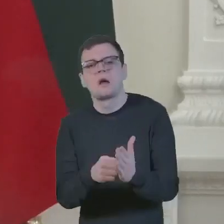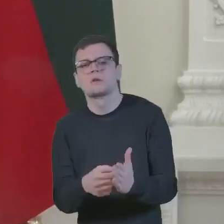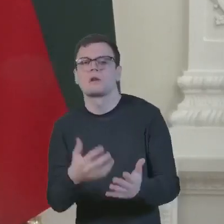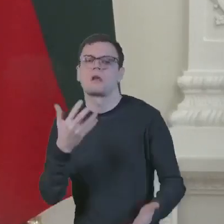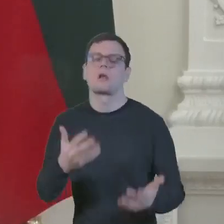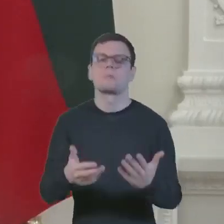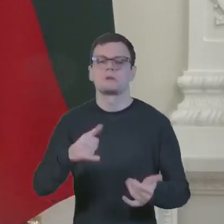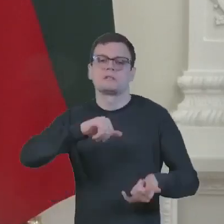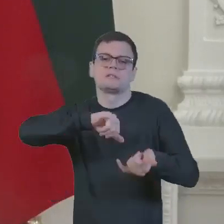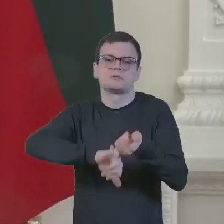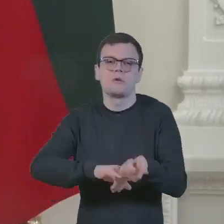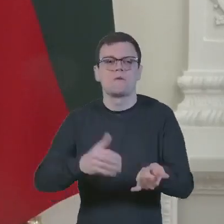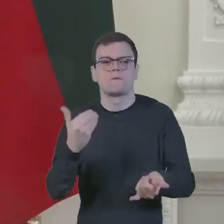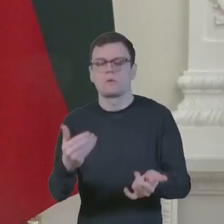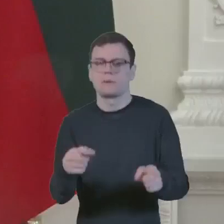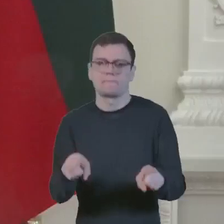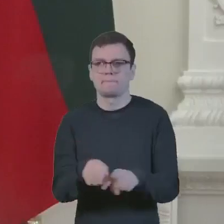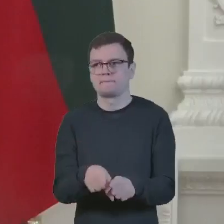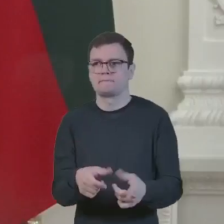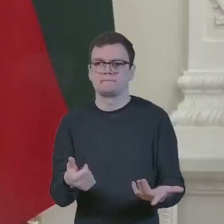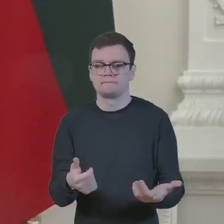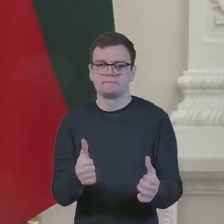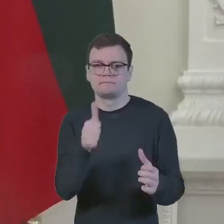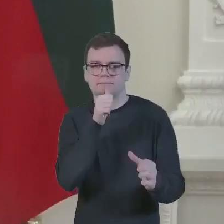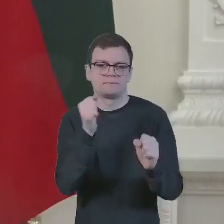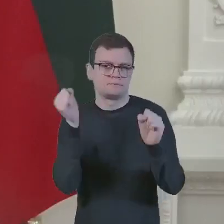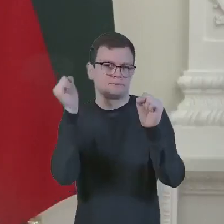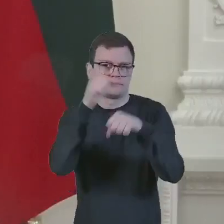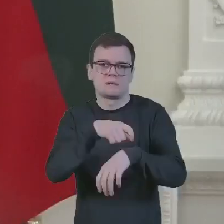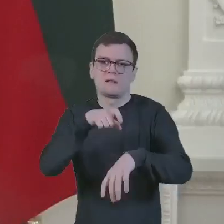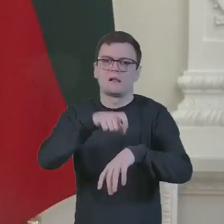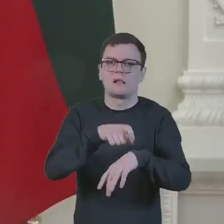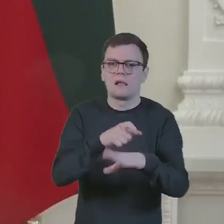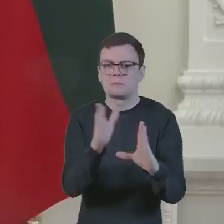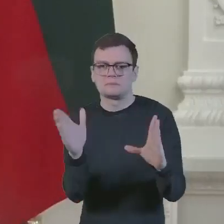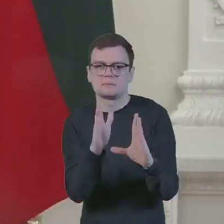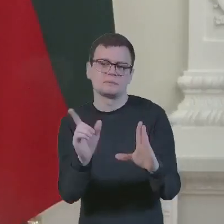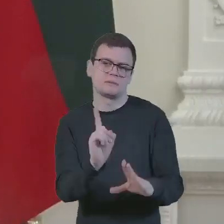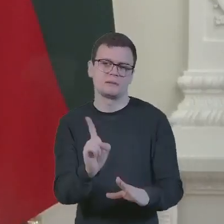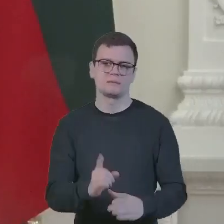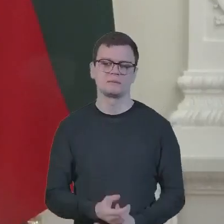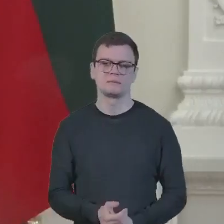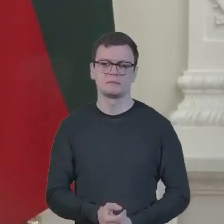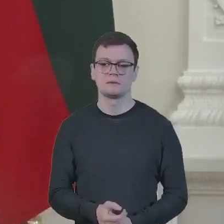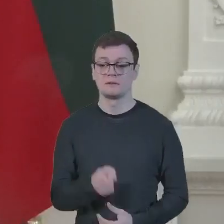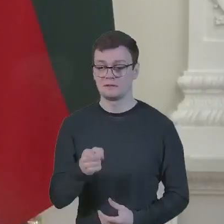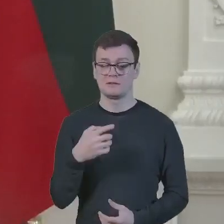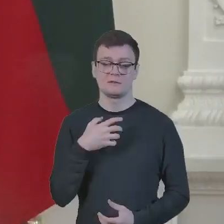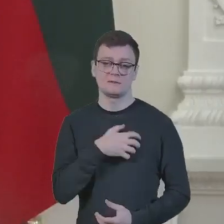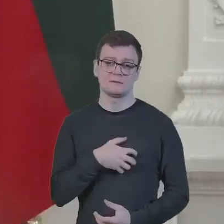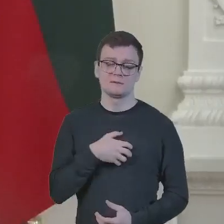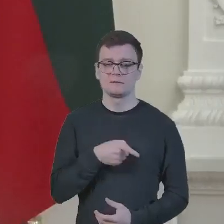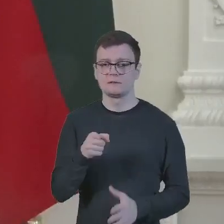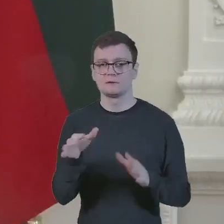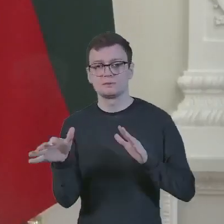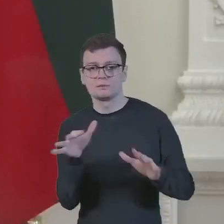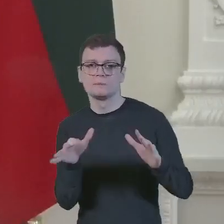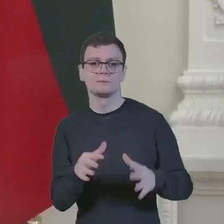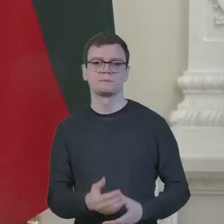not merely a full stop, it is a turning point on its path. It is a